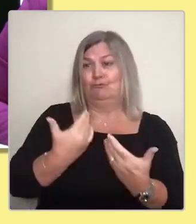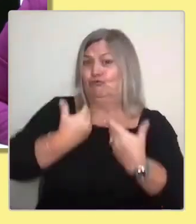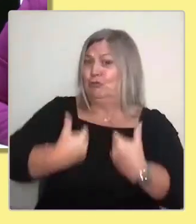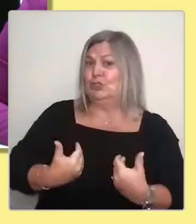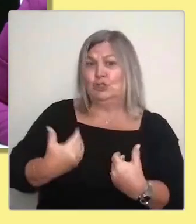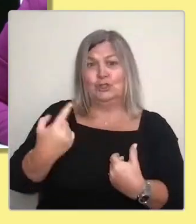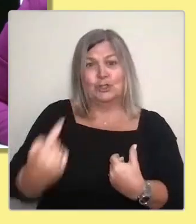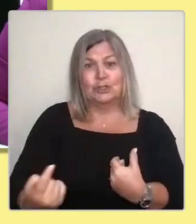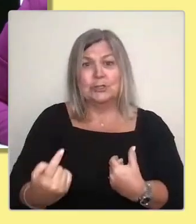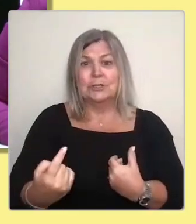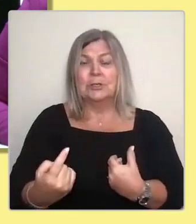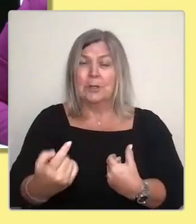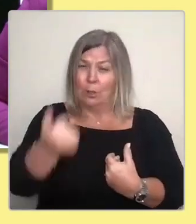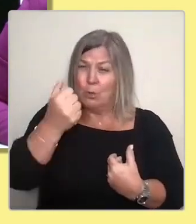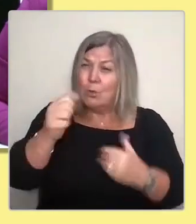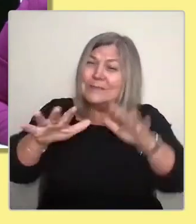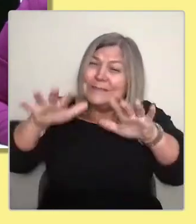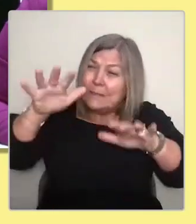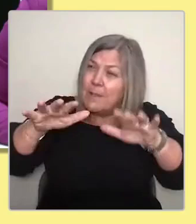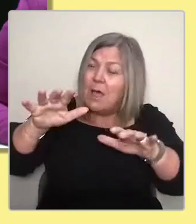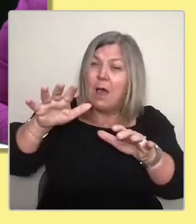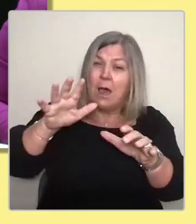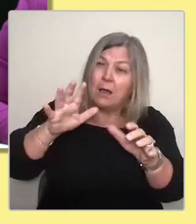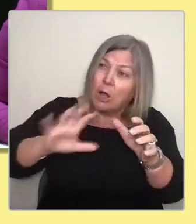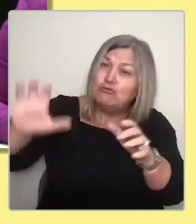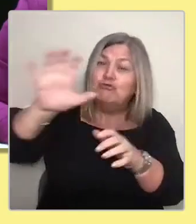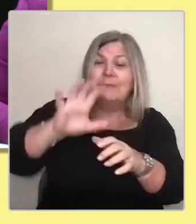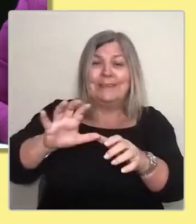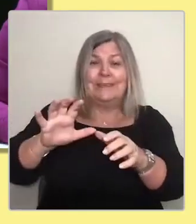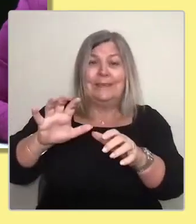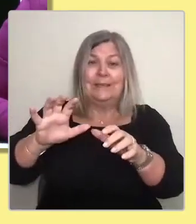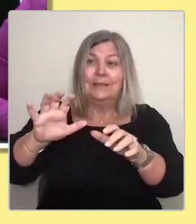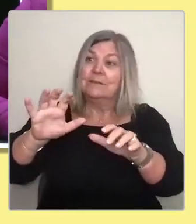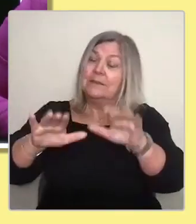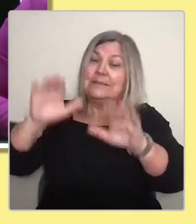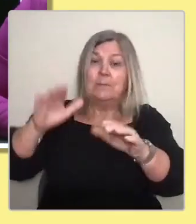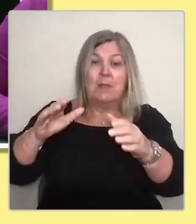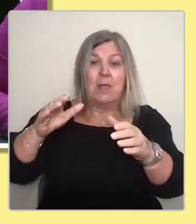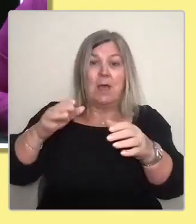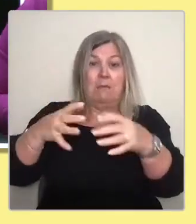the size of Scotland, comparable countries in Europe, and they are not only wealthier,